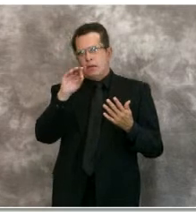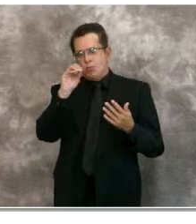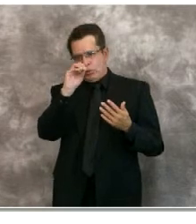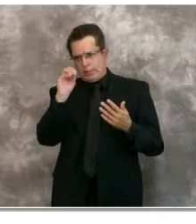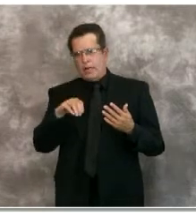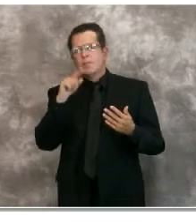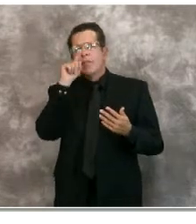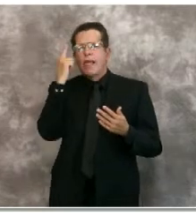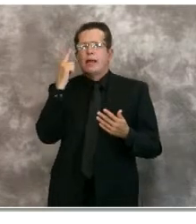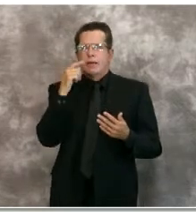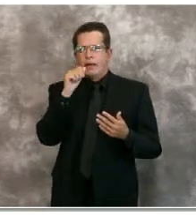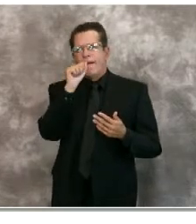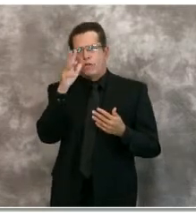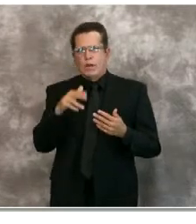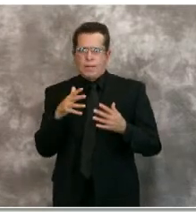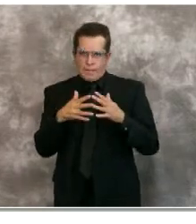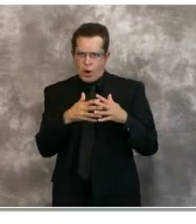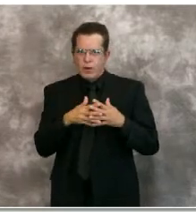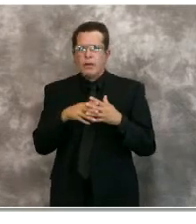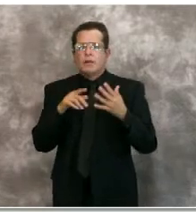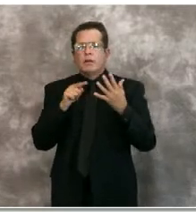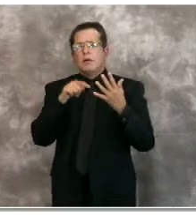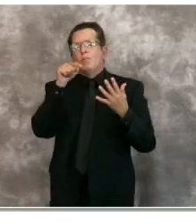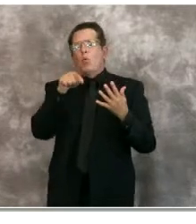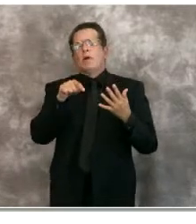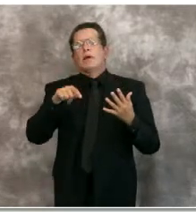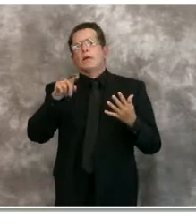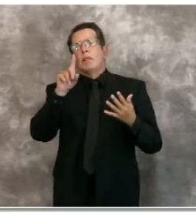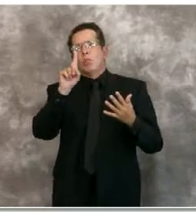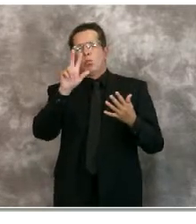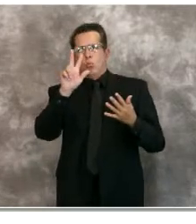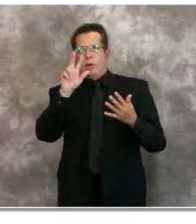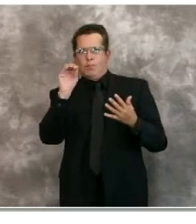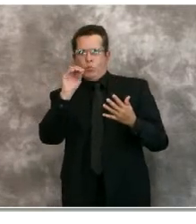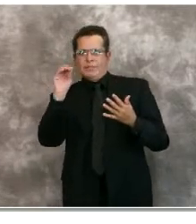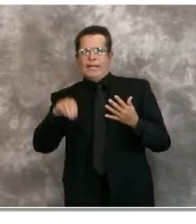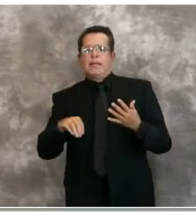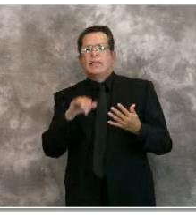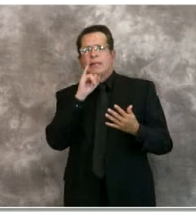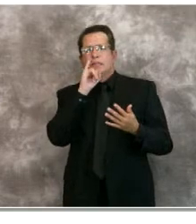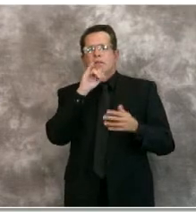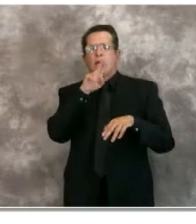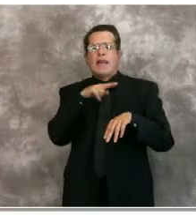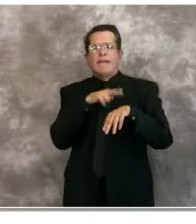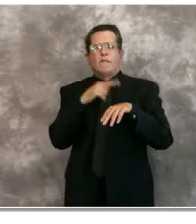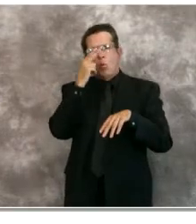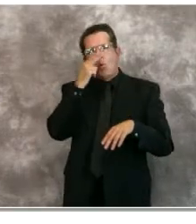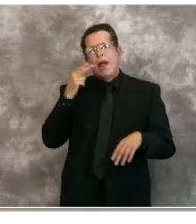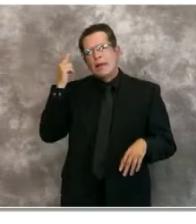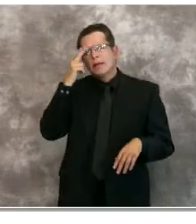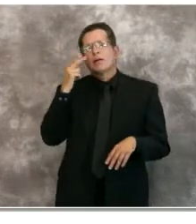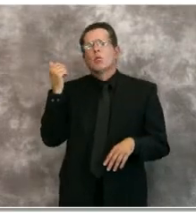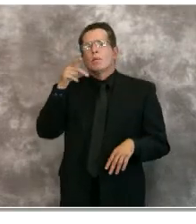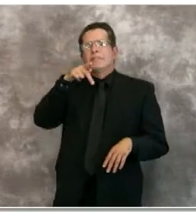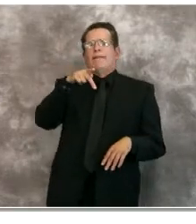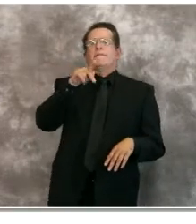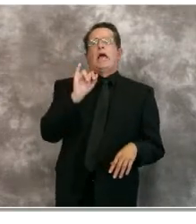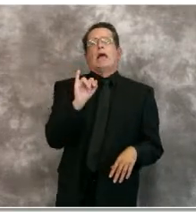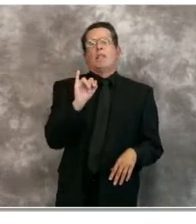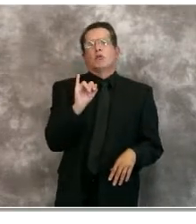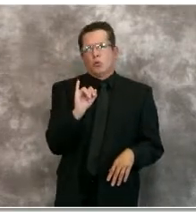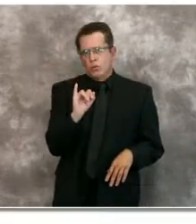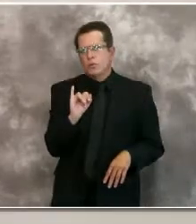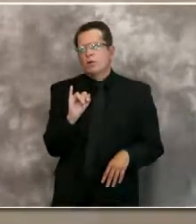African American, and 1 or 0.3% is Native Hawaiian or Pacific Islander. And